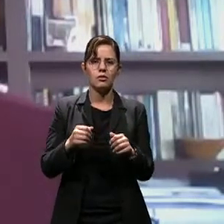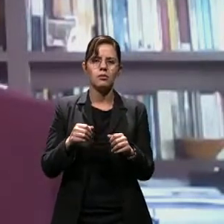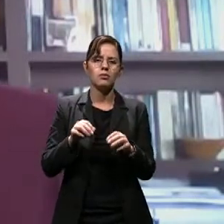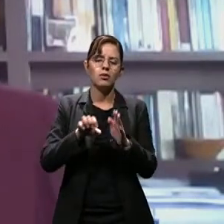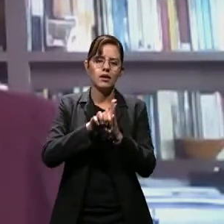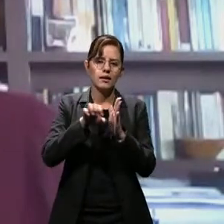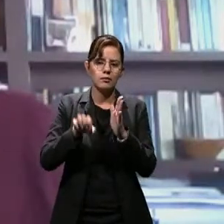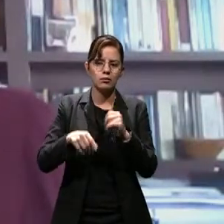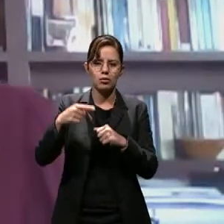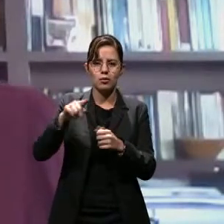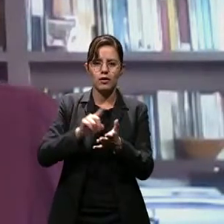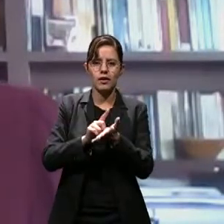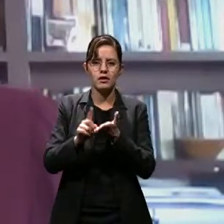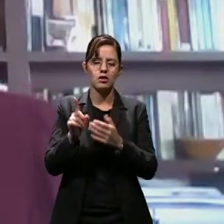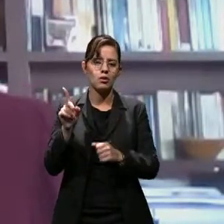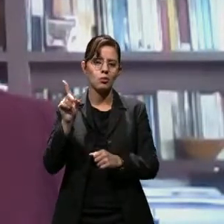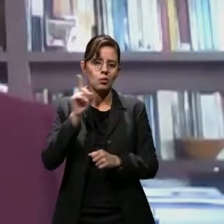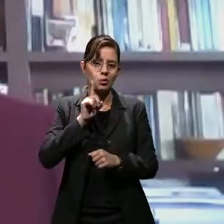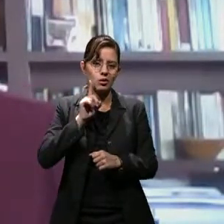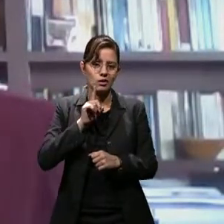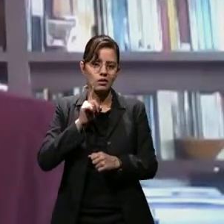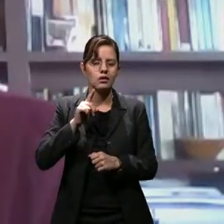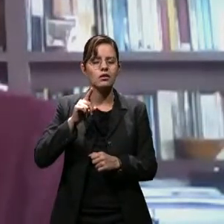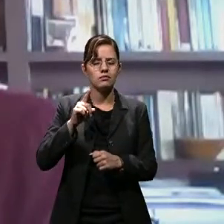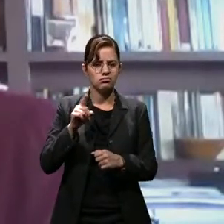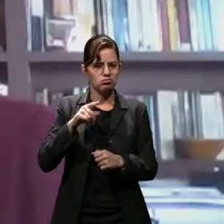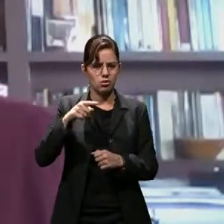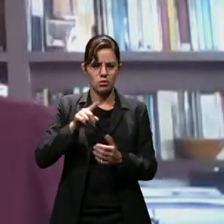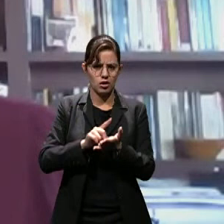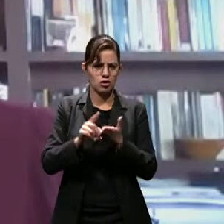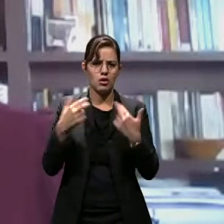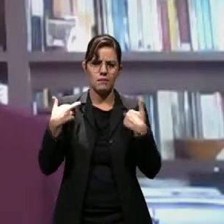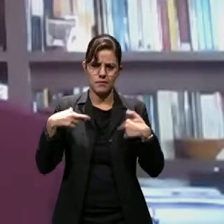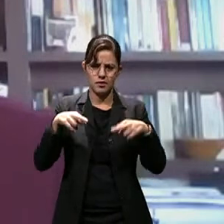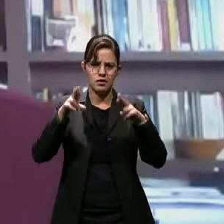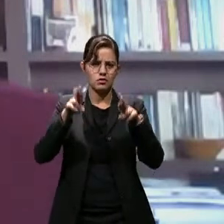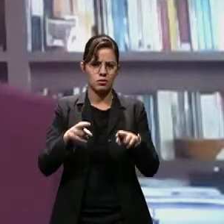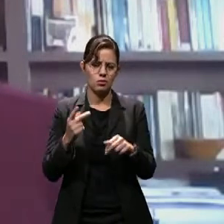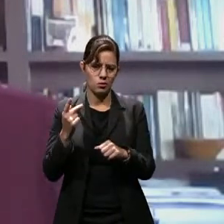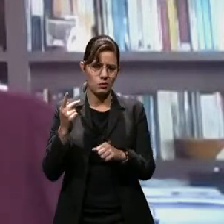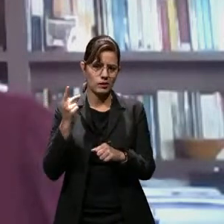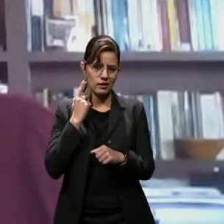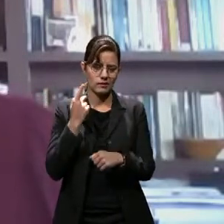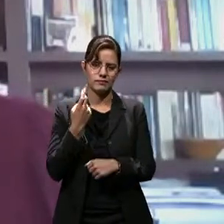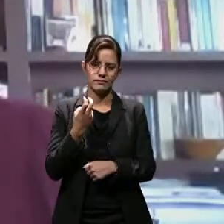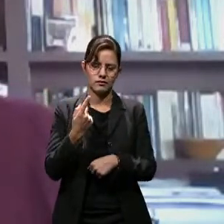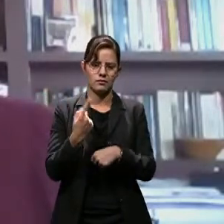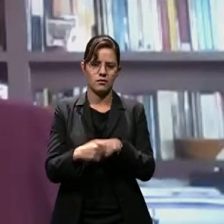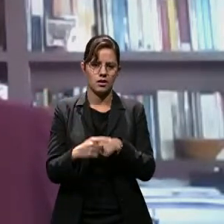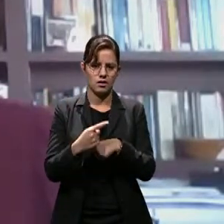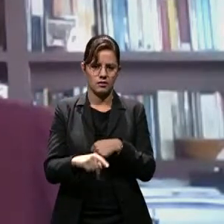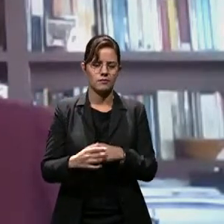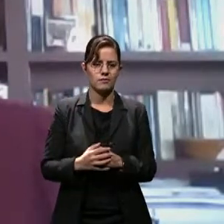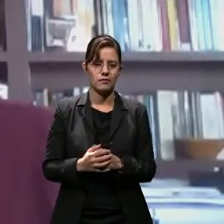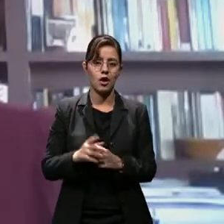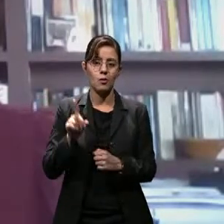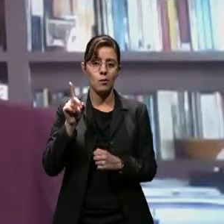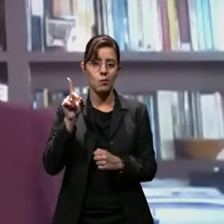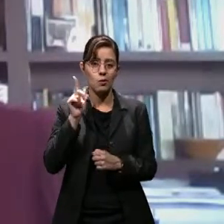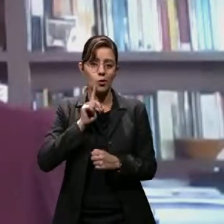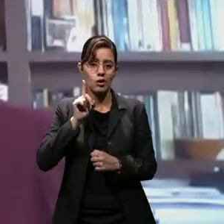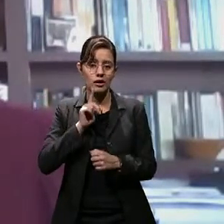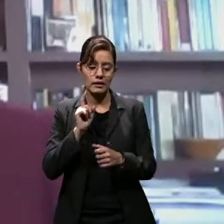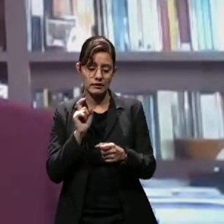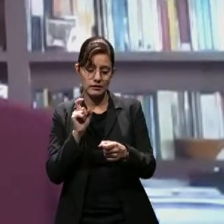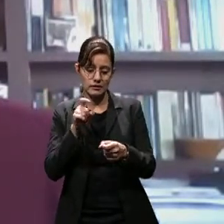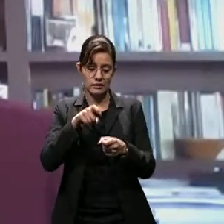progress, we also have some backsliding or backtracking in the women representation. The presence of women in the